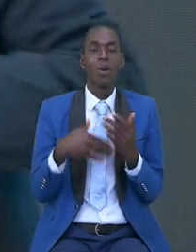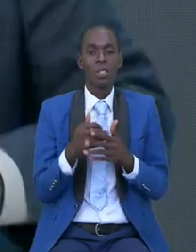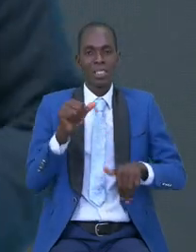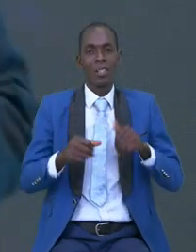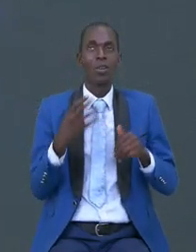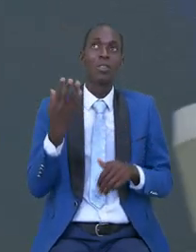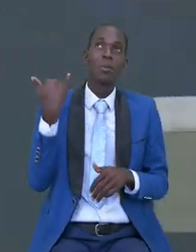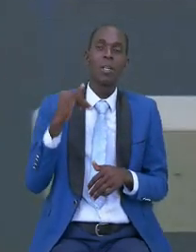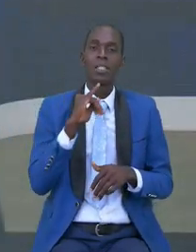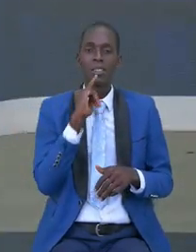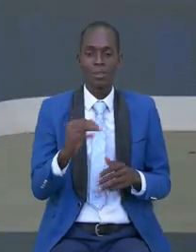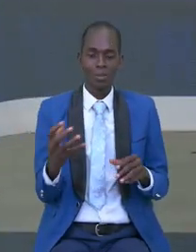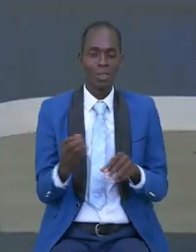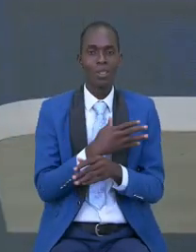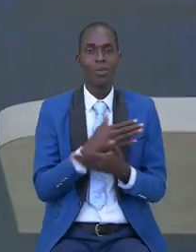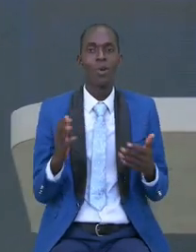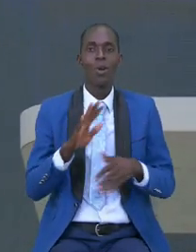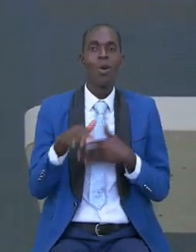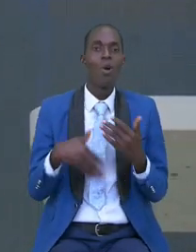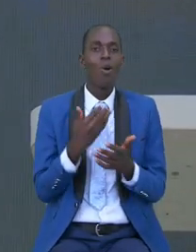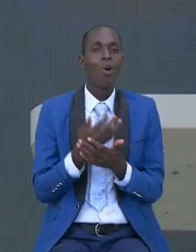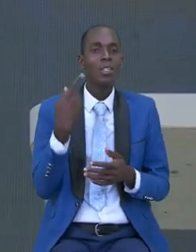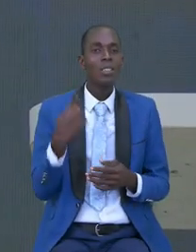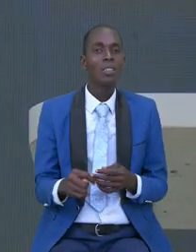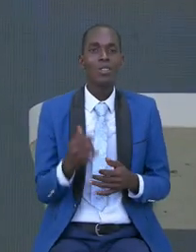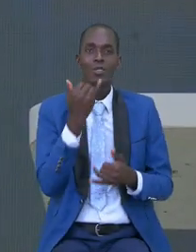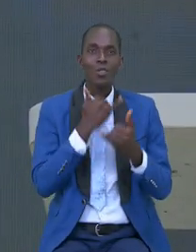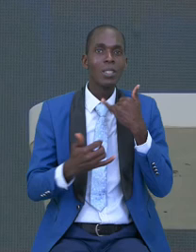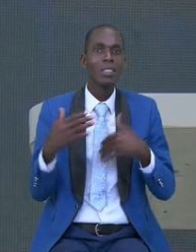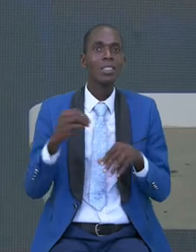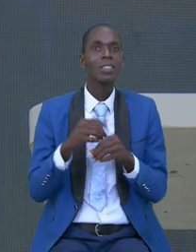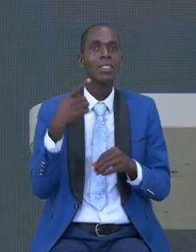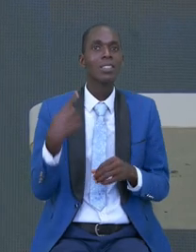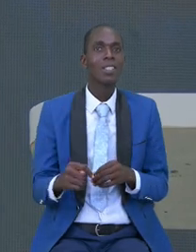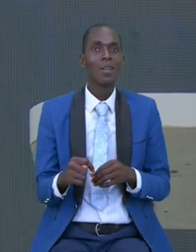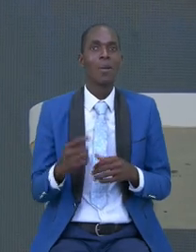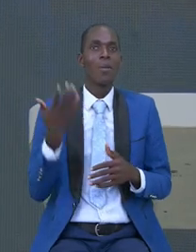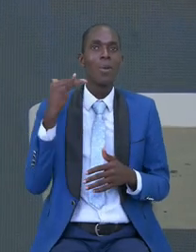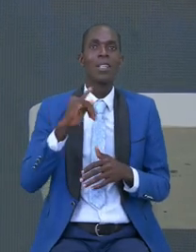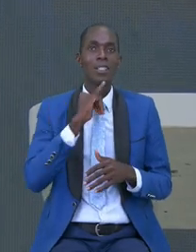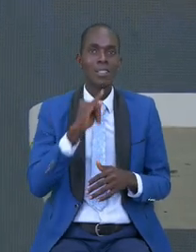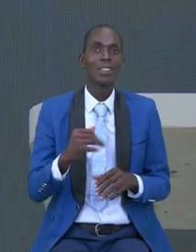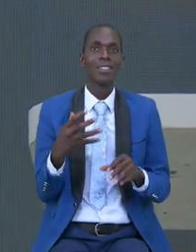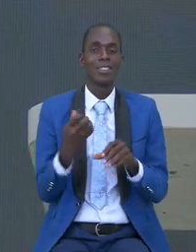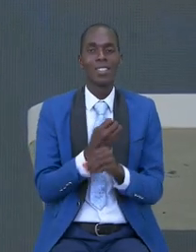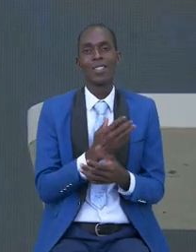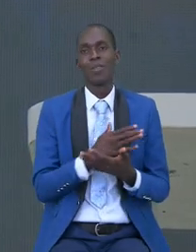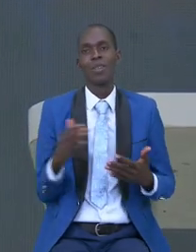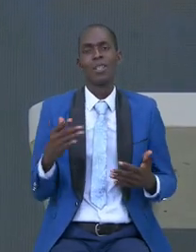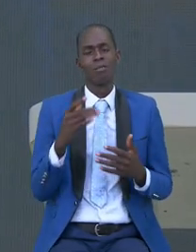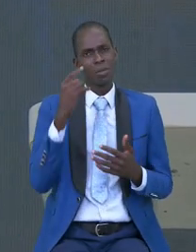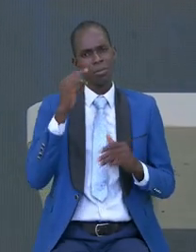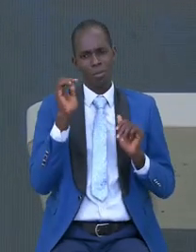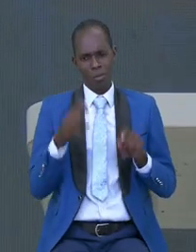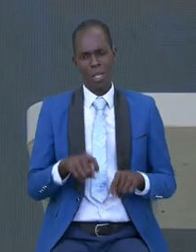dropped. And all the misgivings in the past, will I, can I, must I, will I